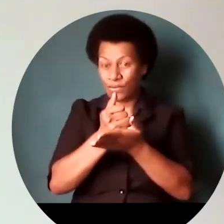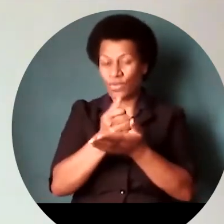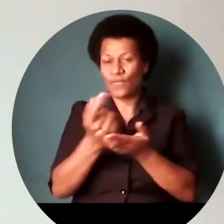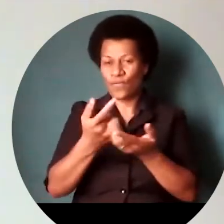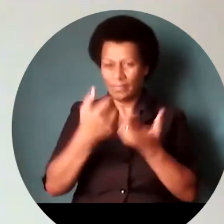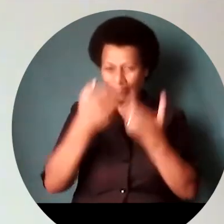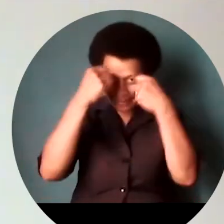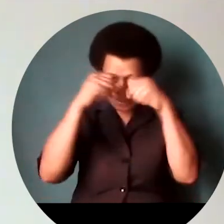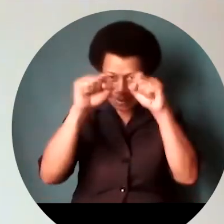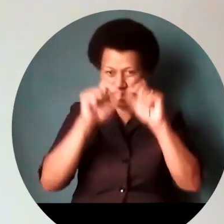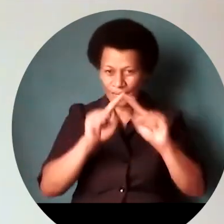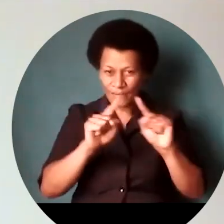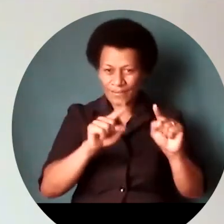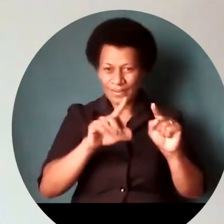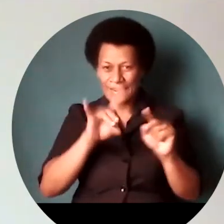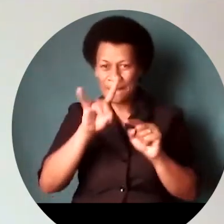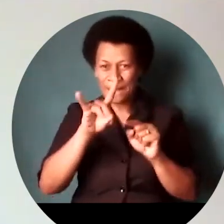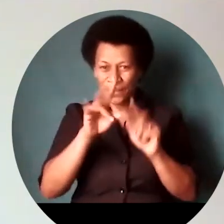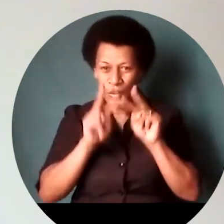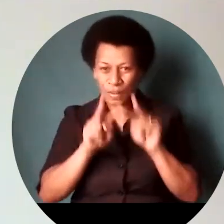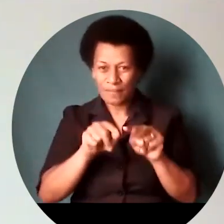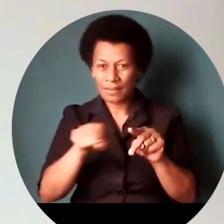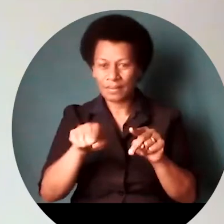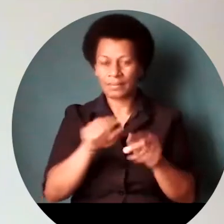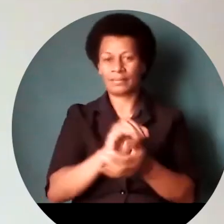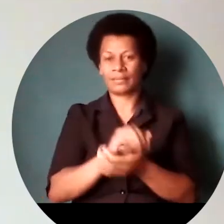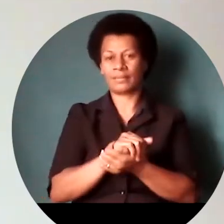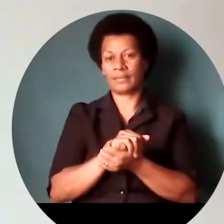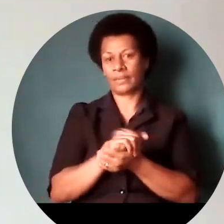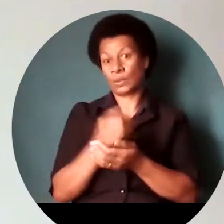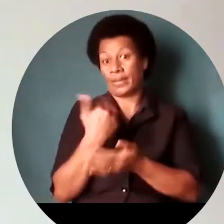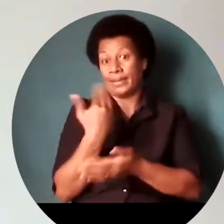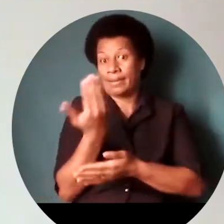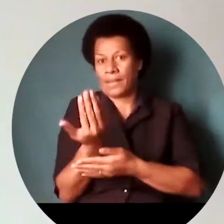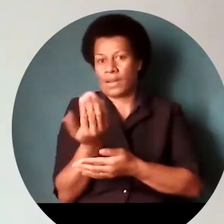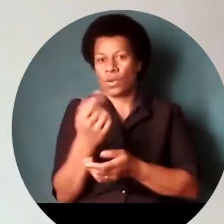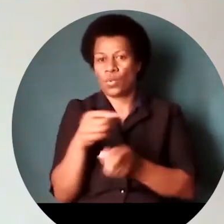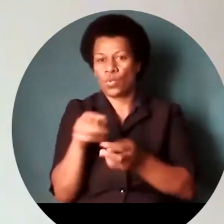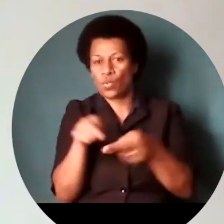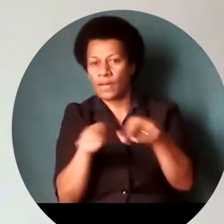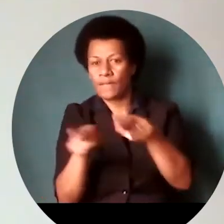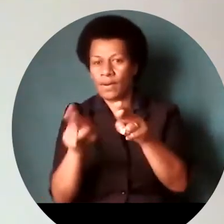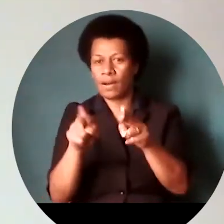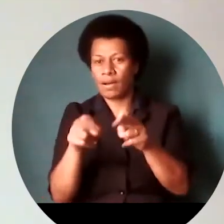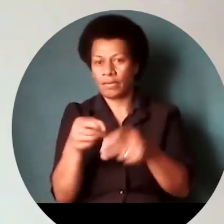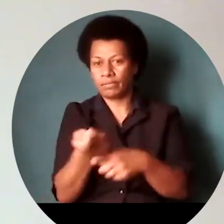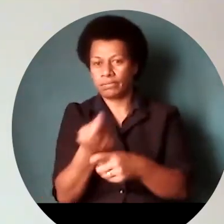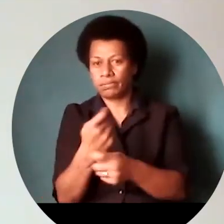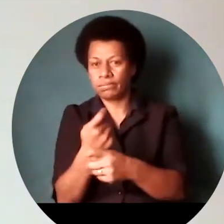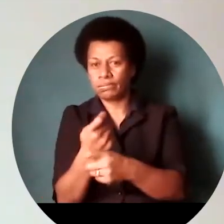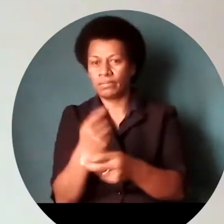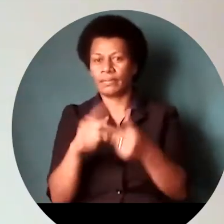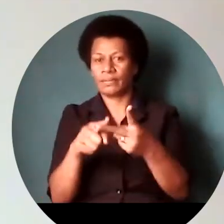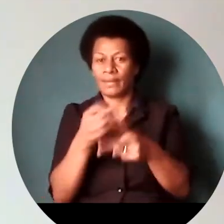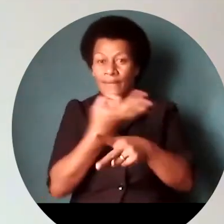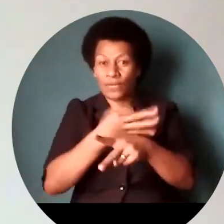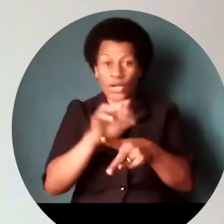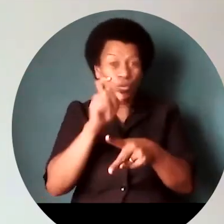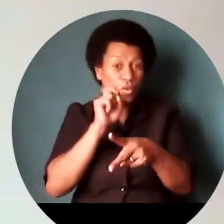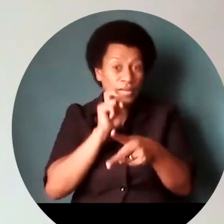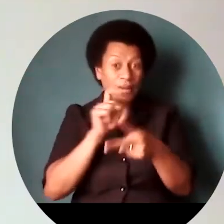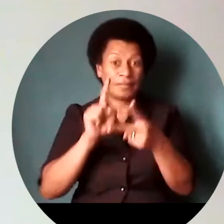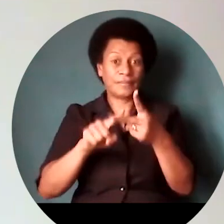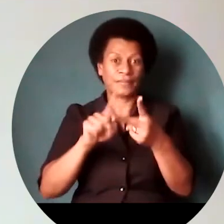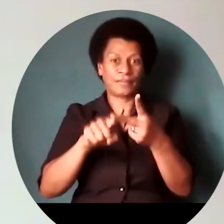are most frequent. The village currently has a spring as its water source, which feeds